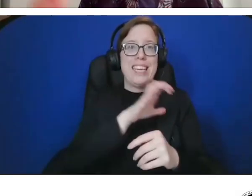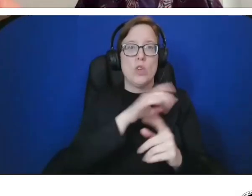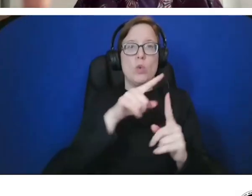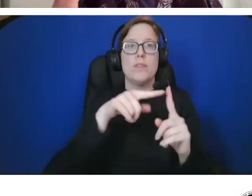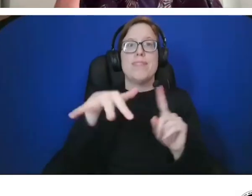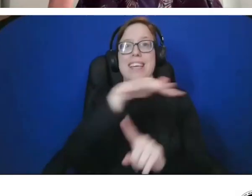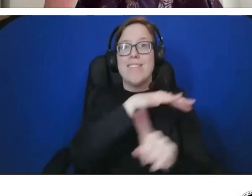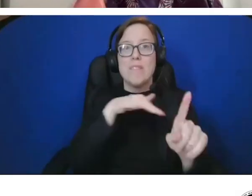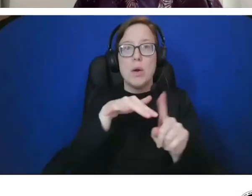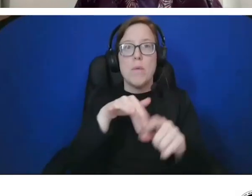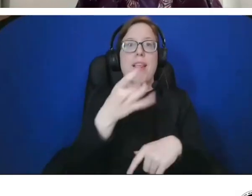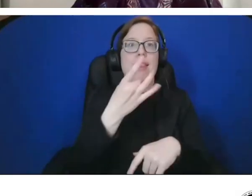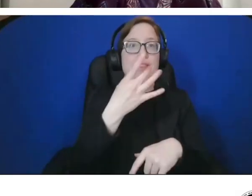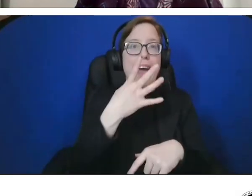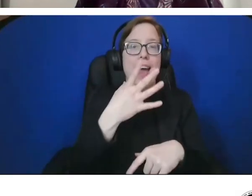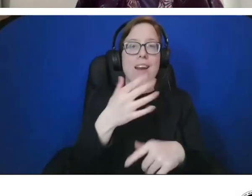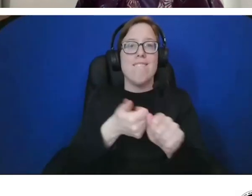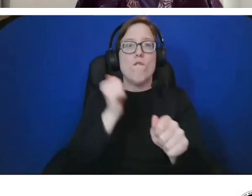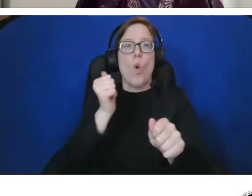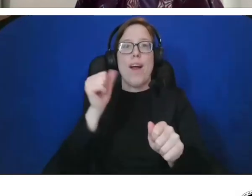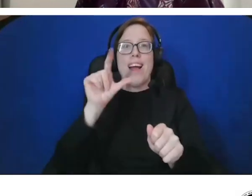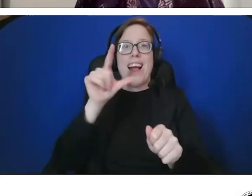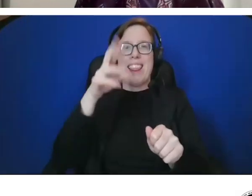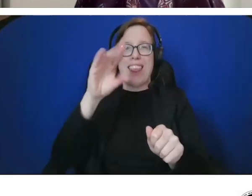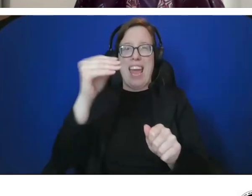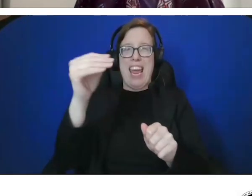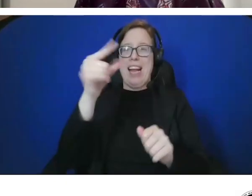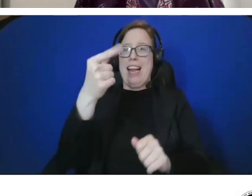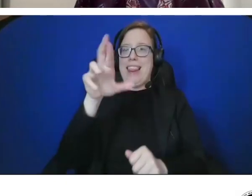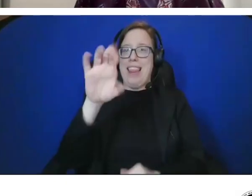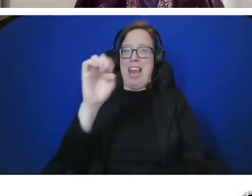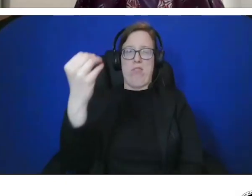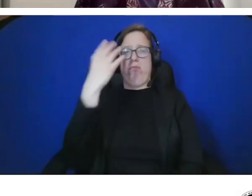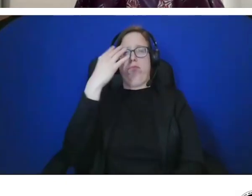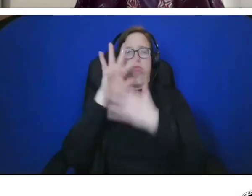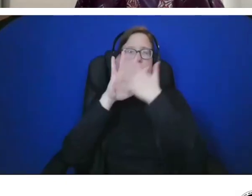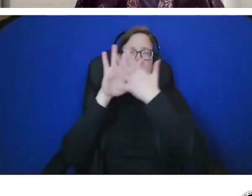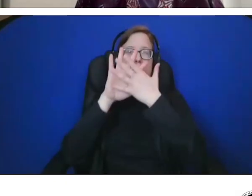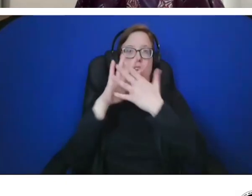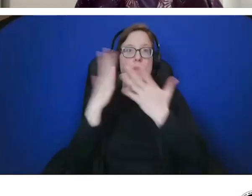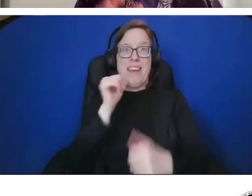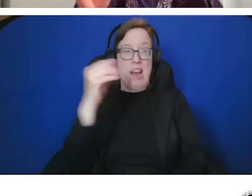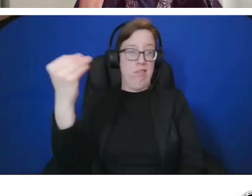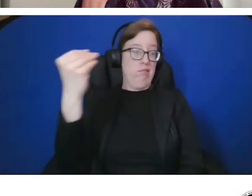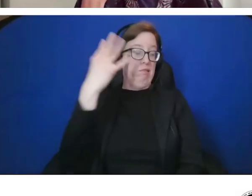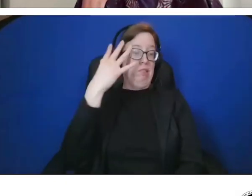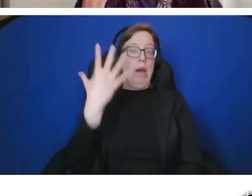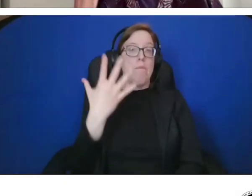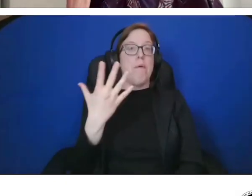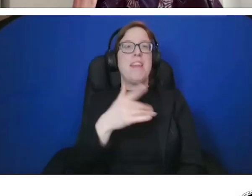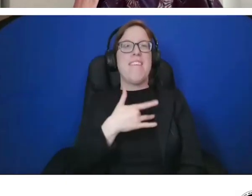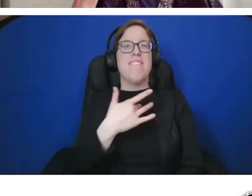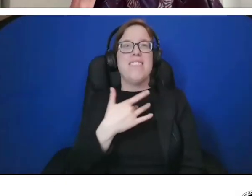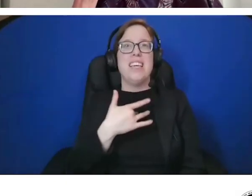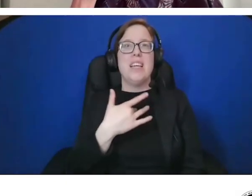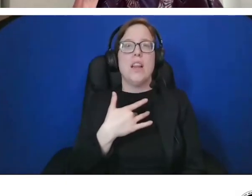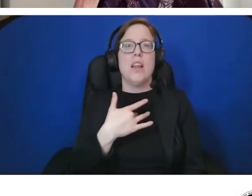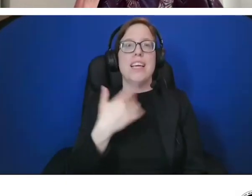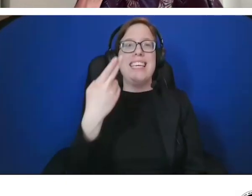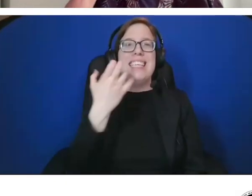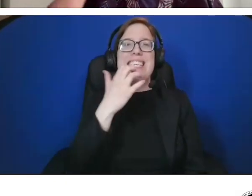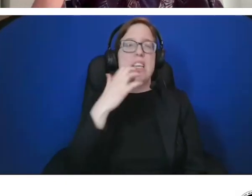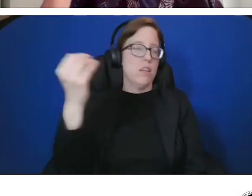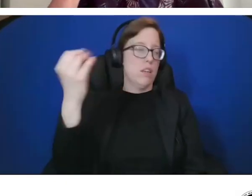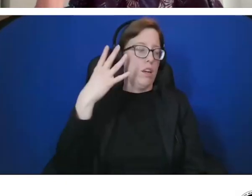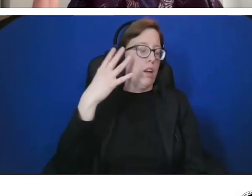lighting. Avoid having glare on the child's face, or even if it's not directly on their face, they might feel it,